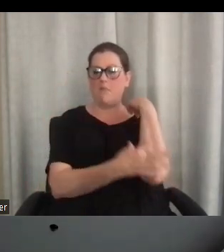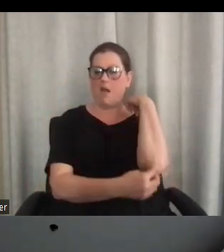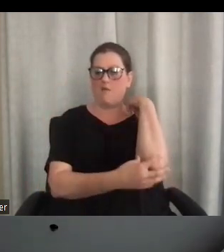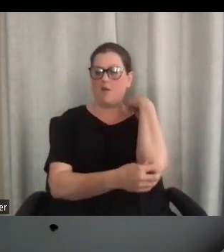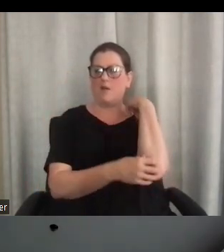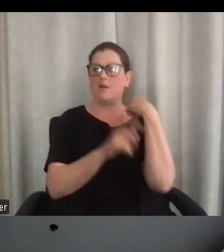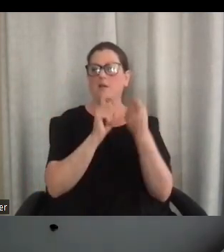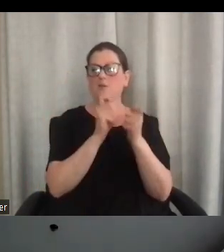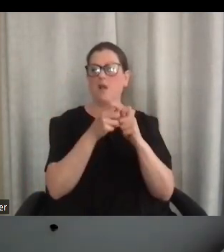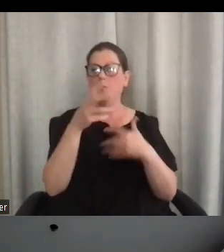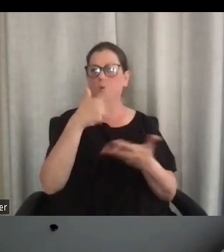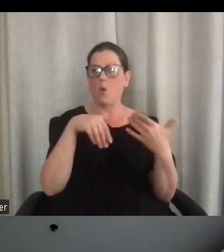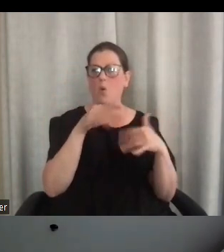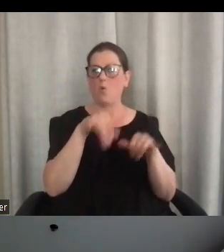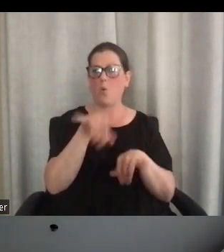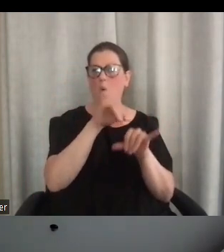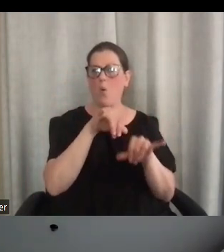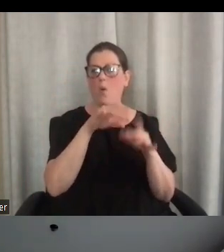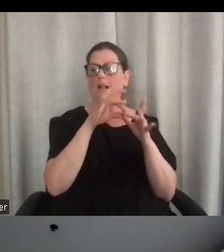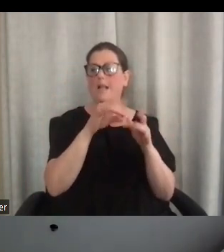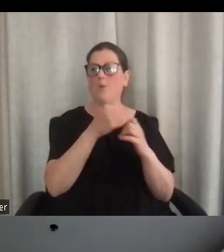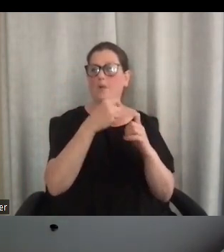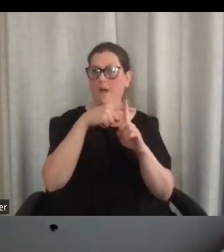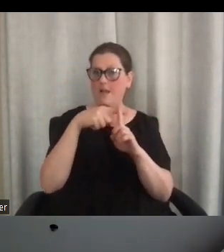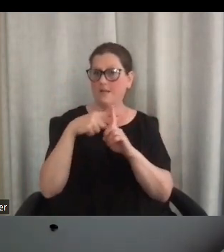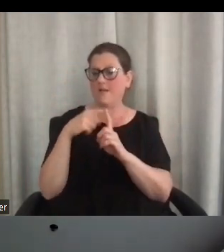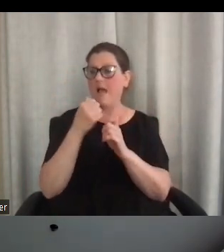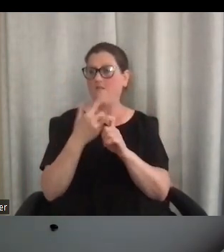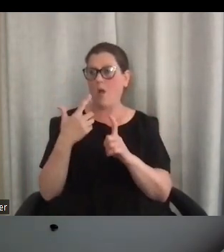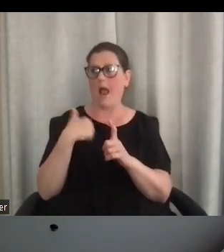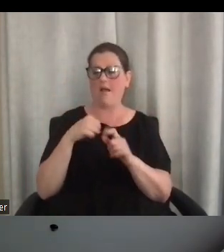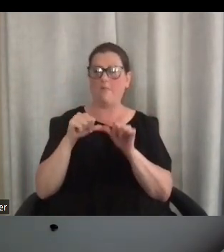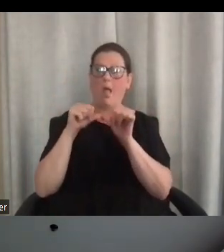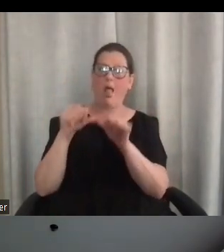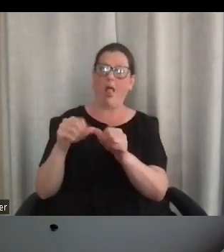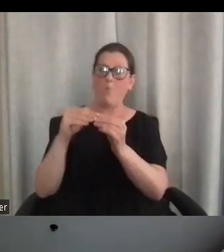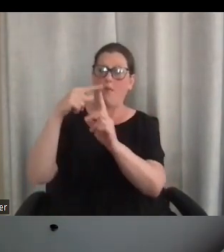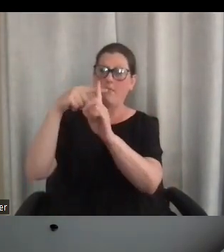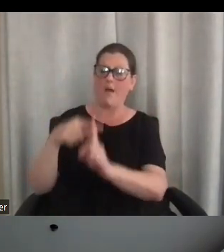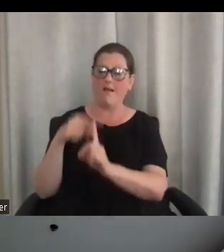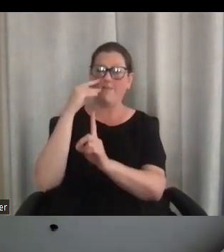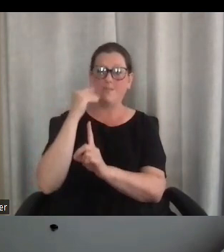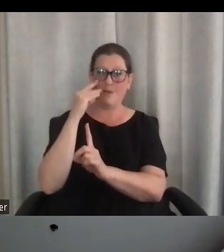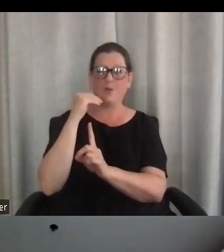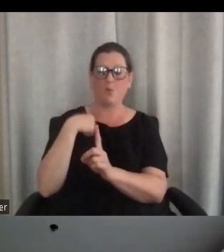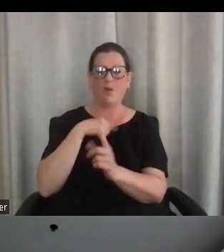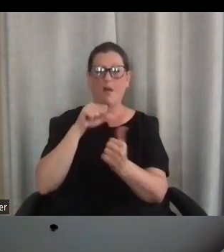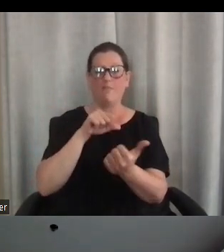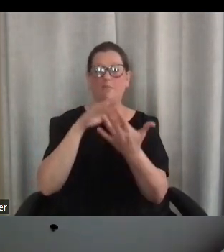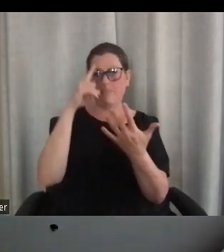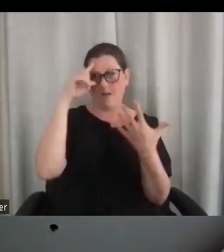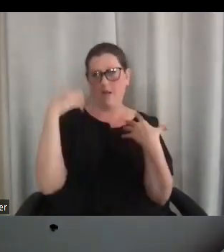leading with the positive, ensuring everyone has the ability to promote PACEs, is one way we can address the implications of mental health and